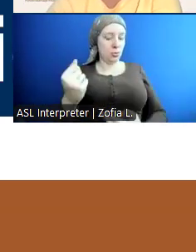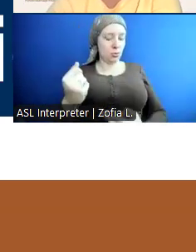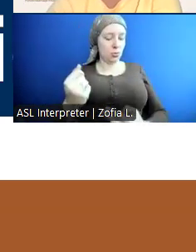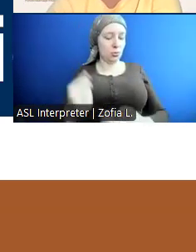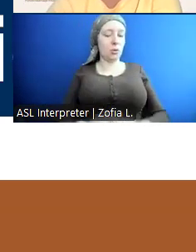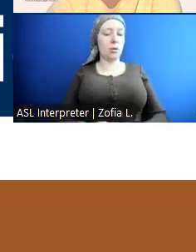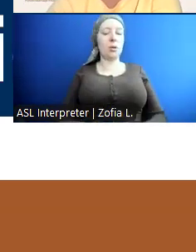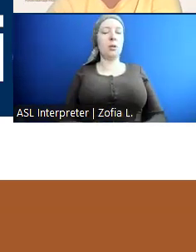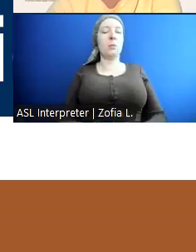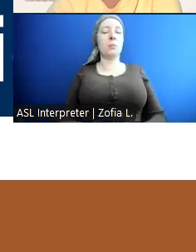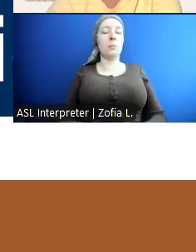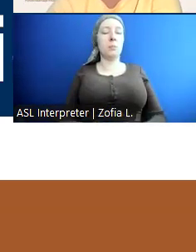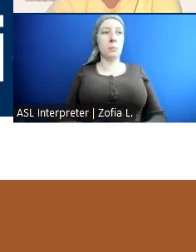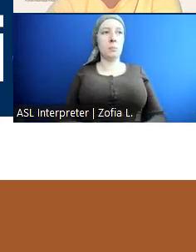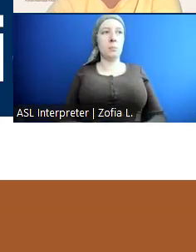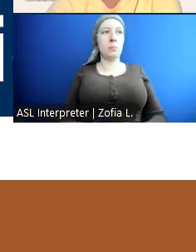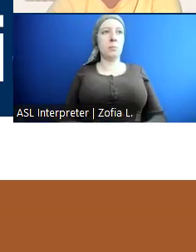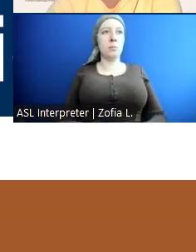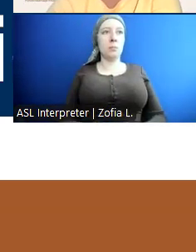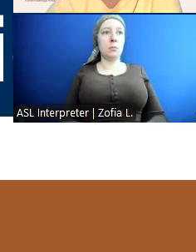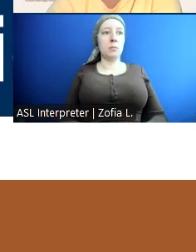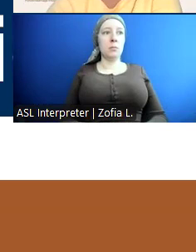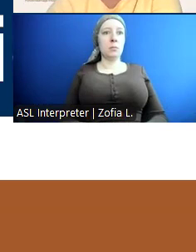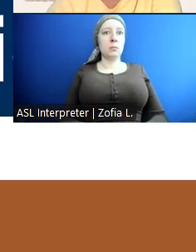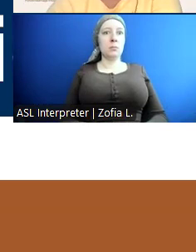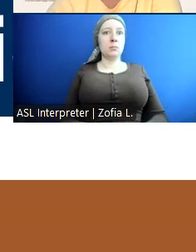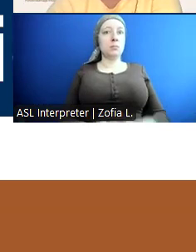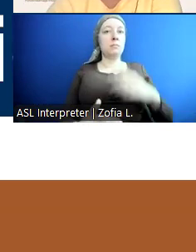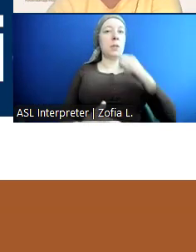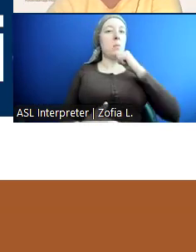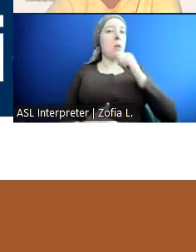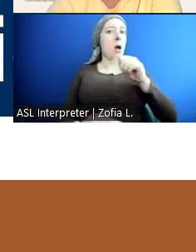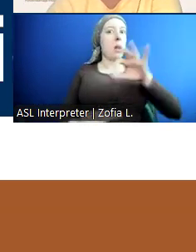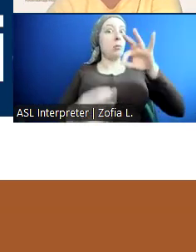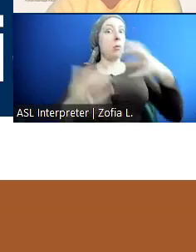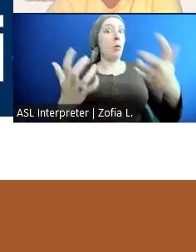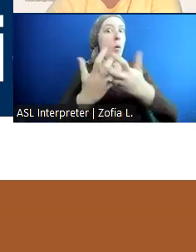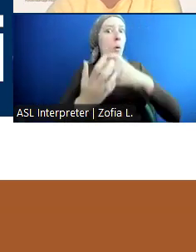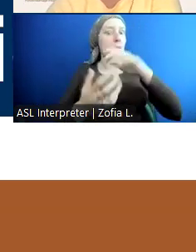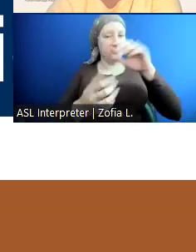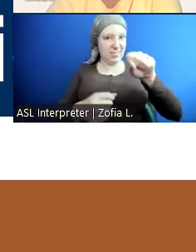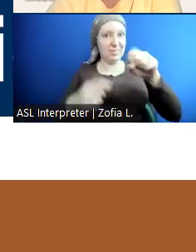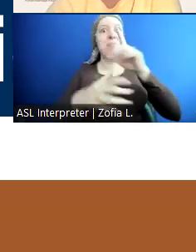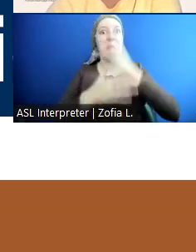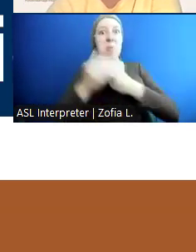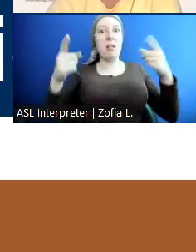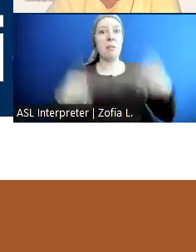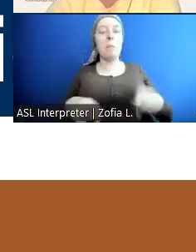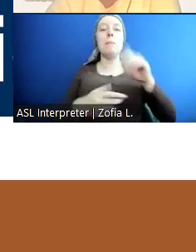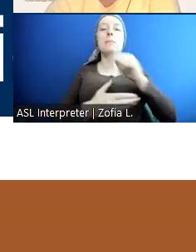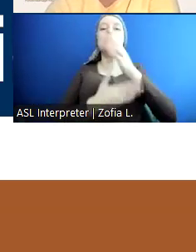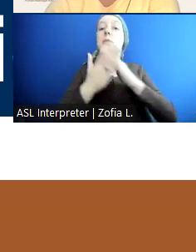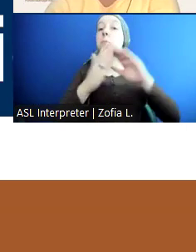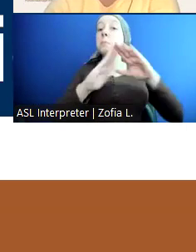It's not something that will be, you know, a perfect connection for everyone, but there are certainly some